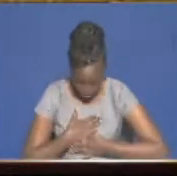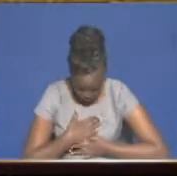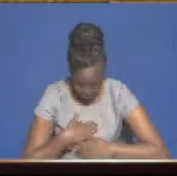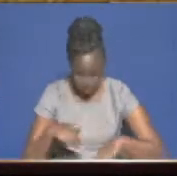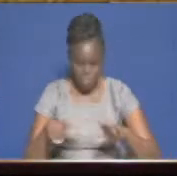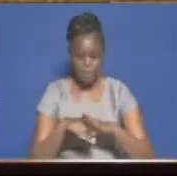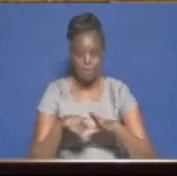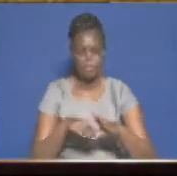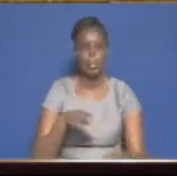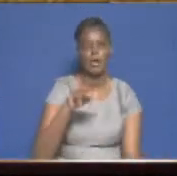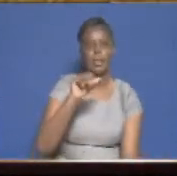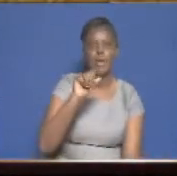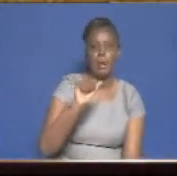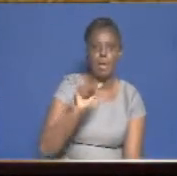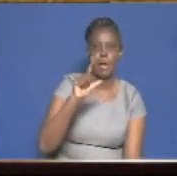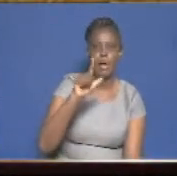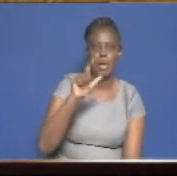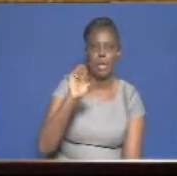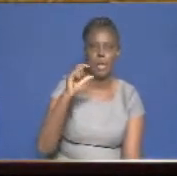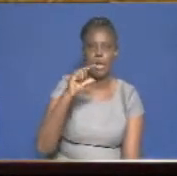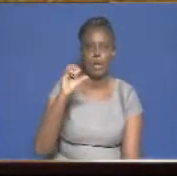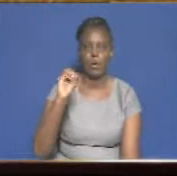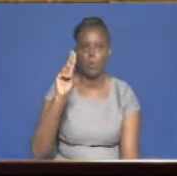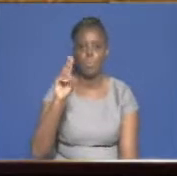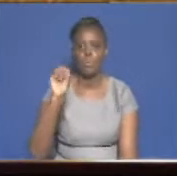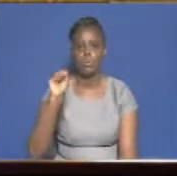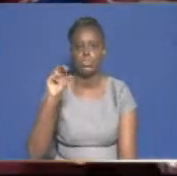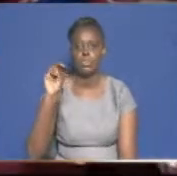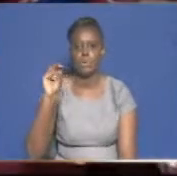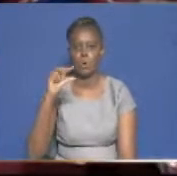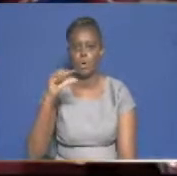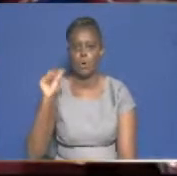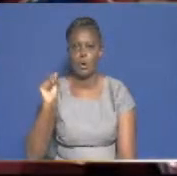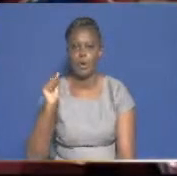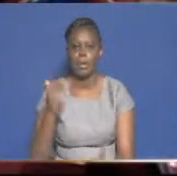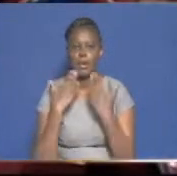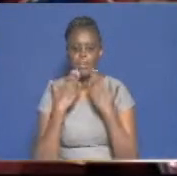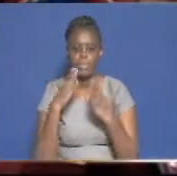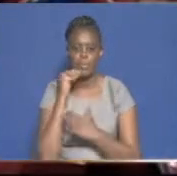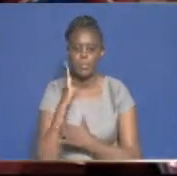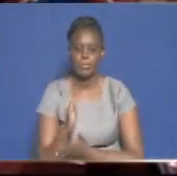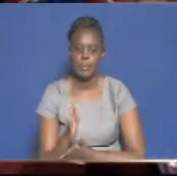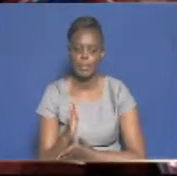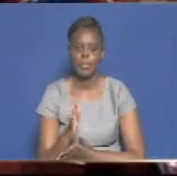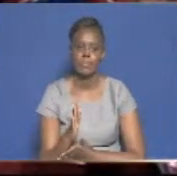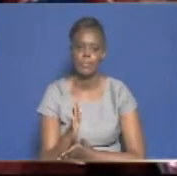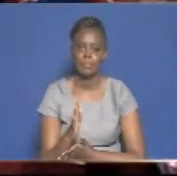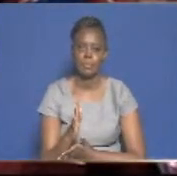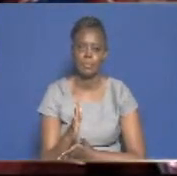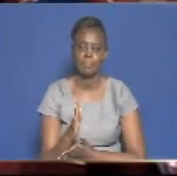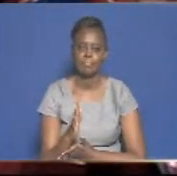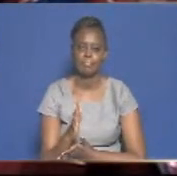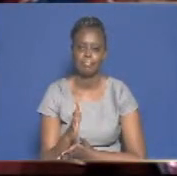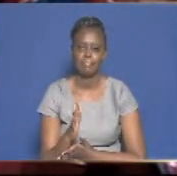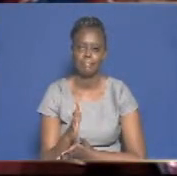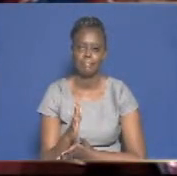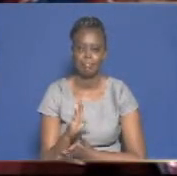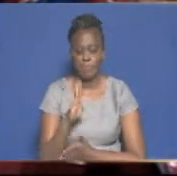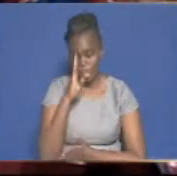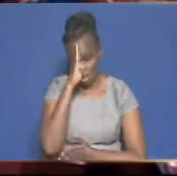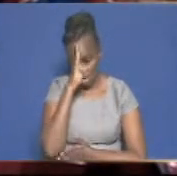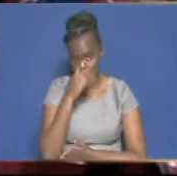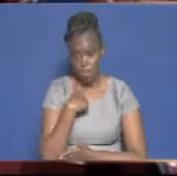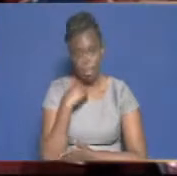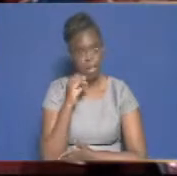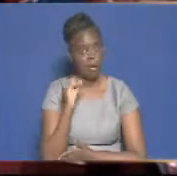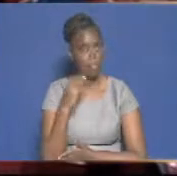Member for Alego Usonga. Thank you, Honorable Speaker. Honorable Speaker, for the avoidance of doubt,